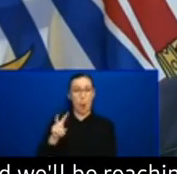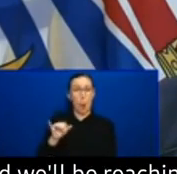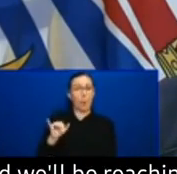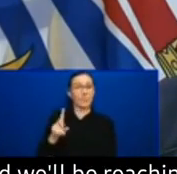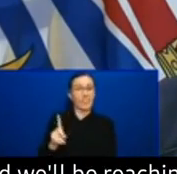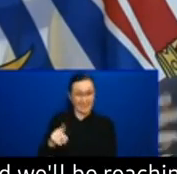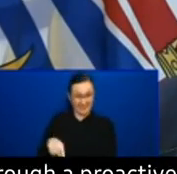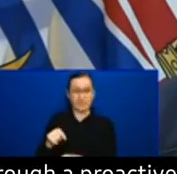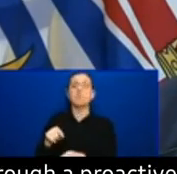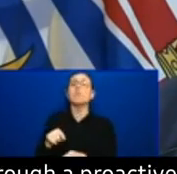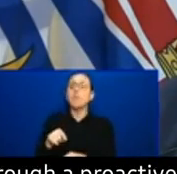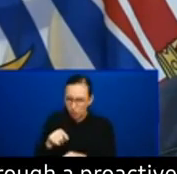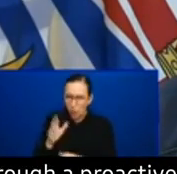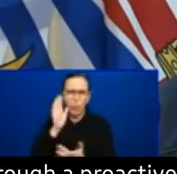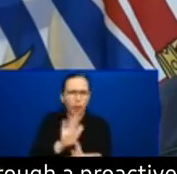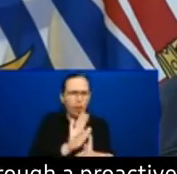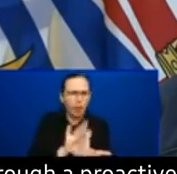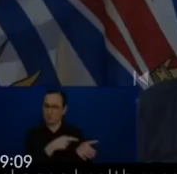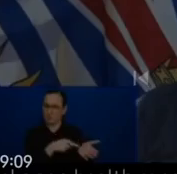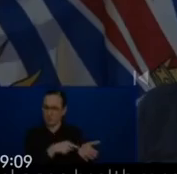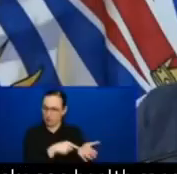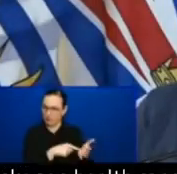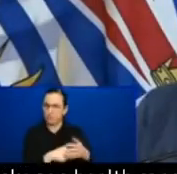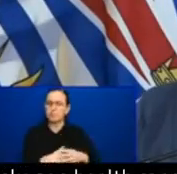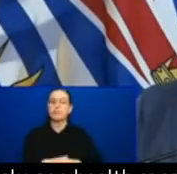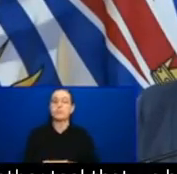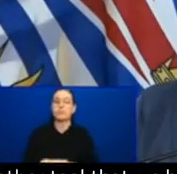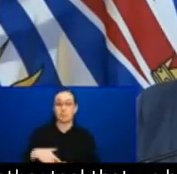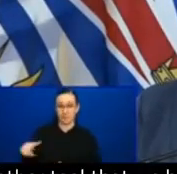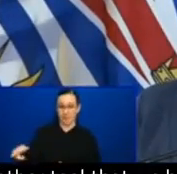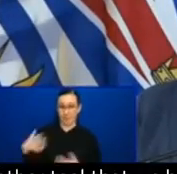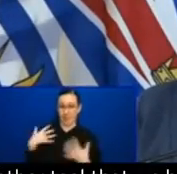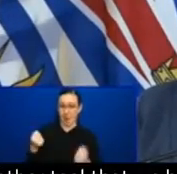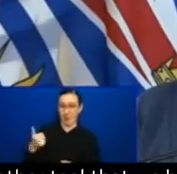proactive process of monitoring our lab data that we have in our toolbox to help us manage this pandemic.